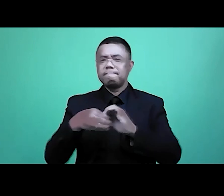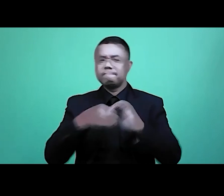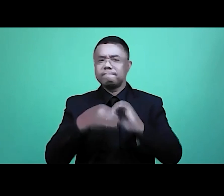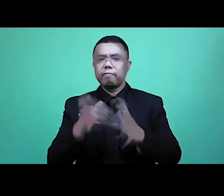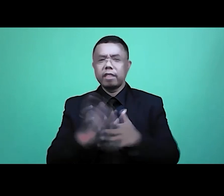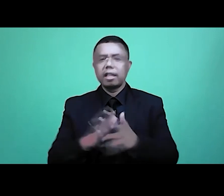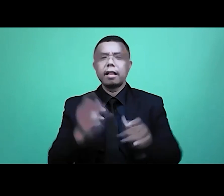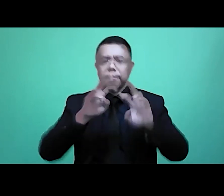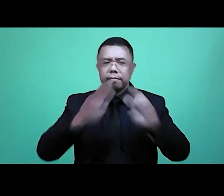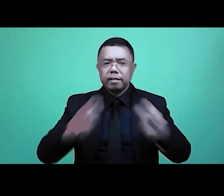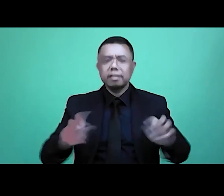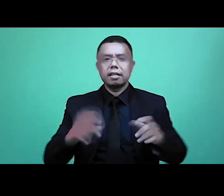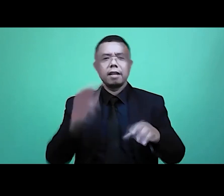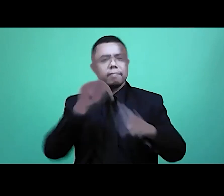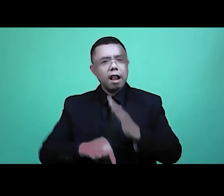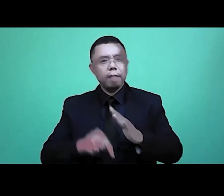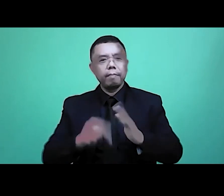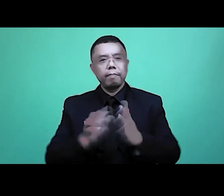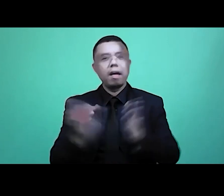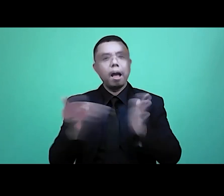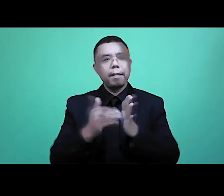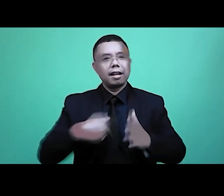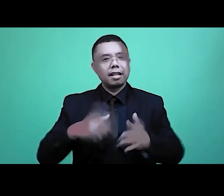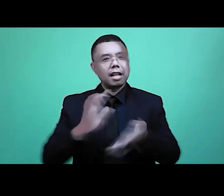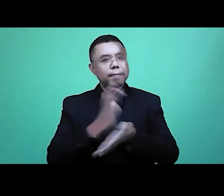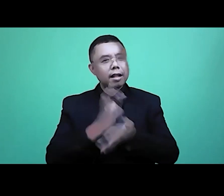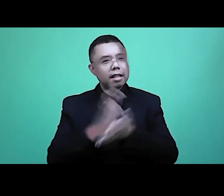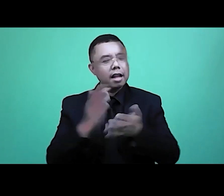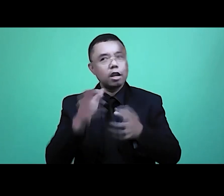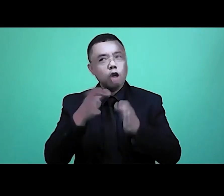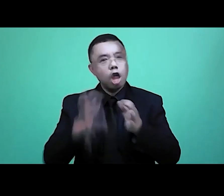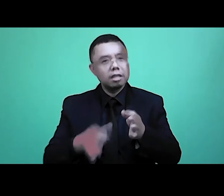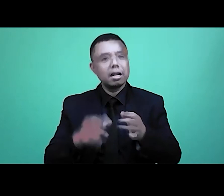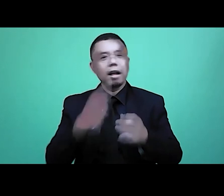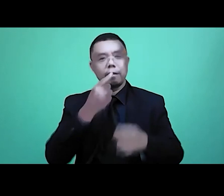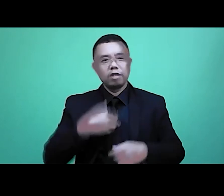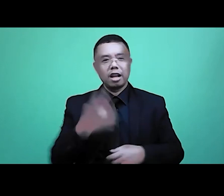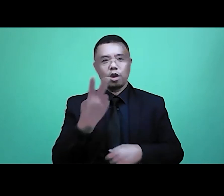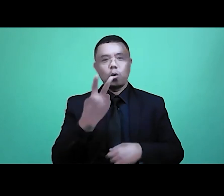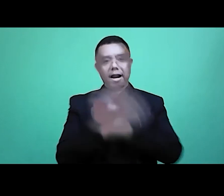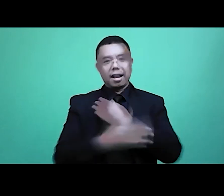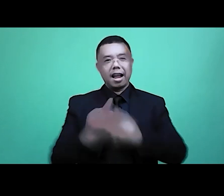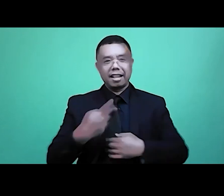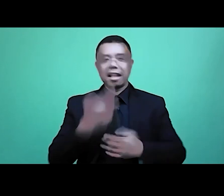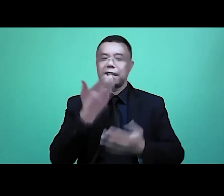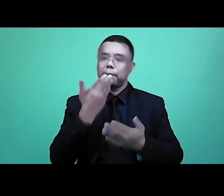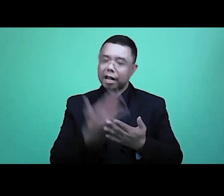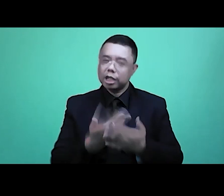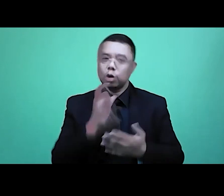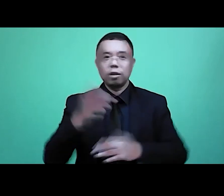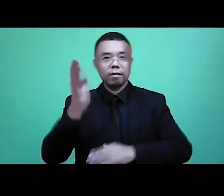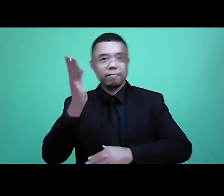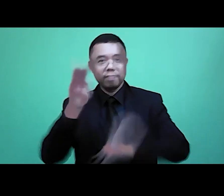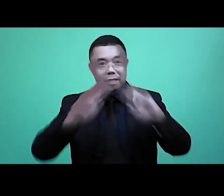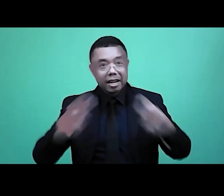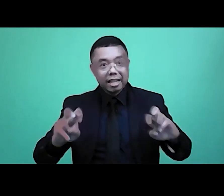of the opportunities our countries share. So thank you to the researchers and speakers who participated in the summit for sharing